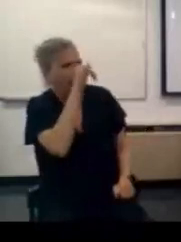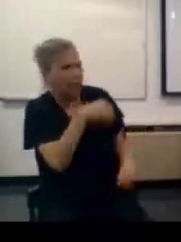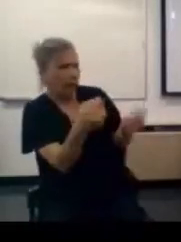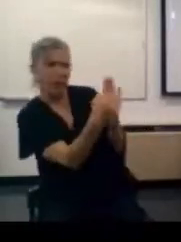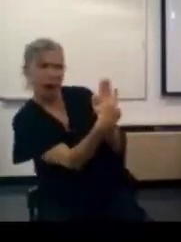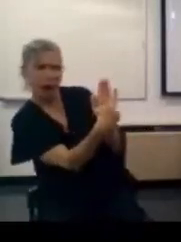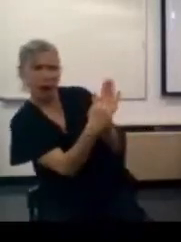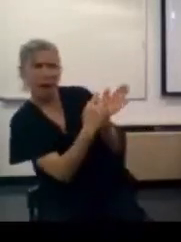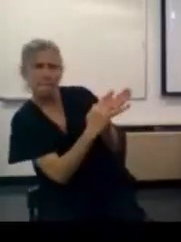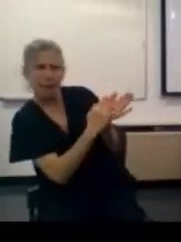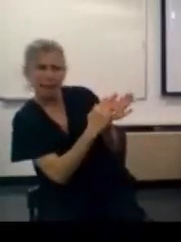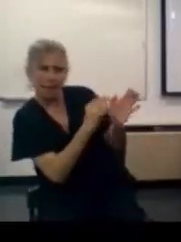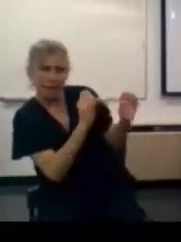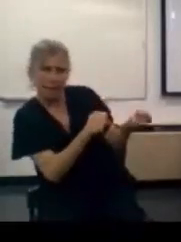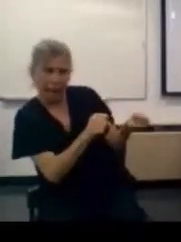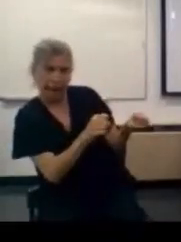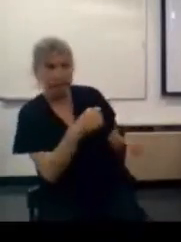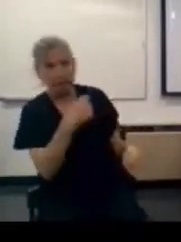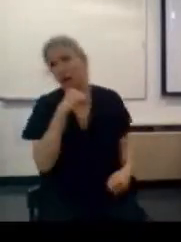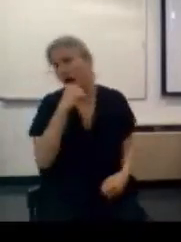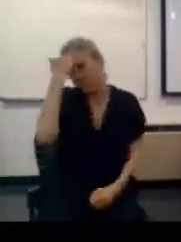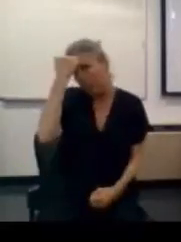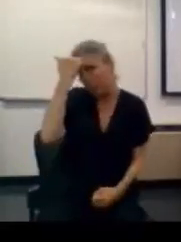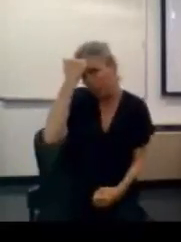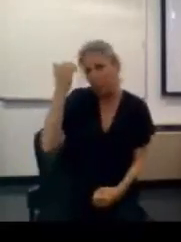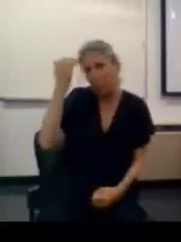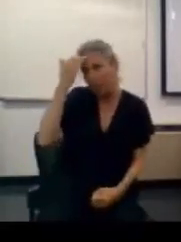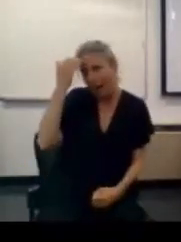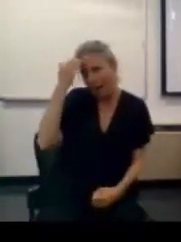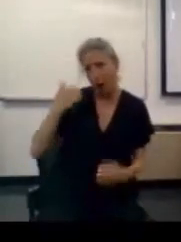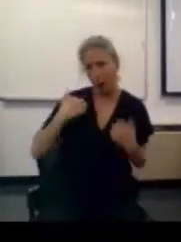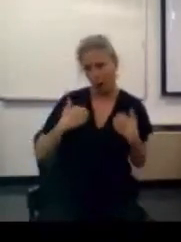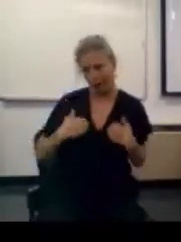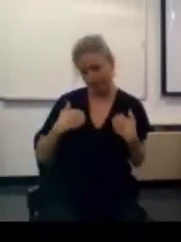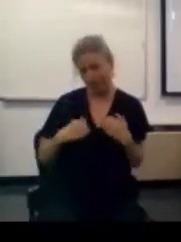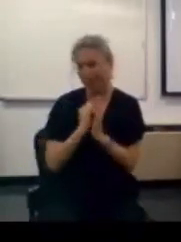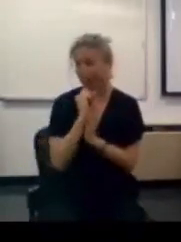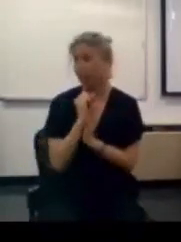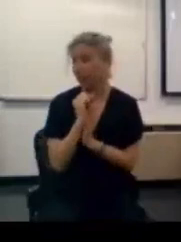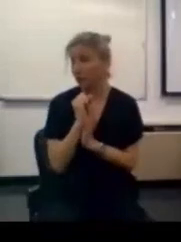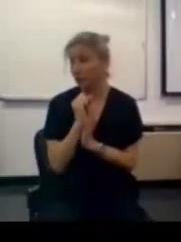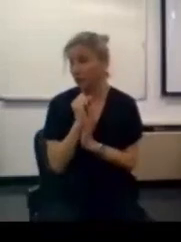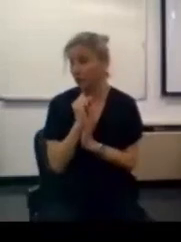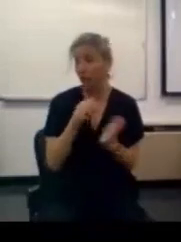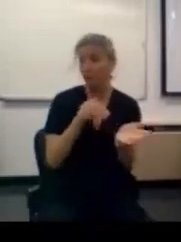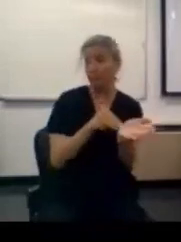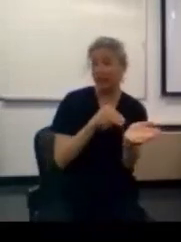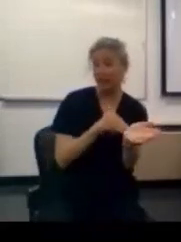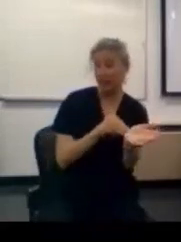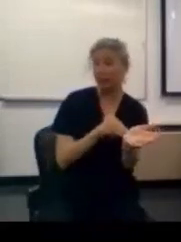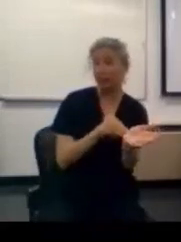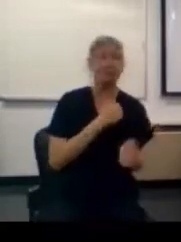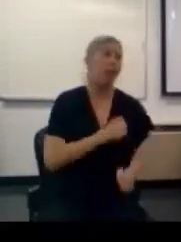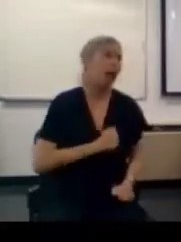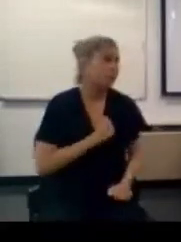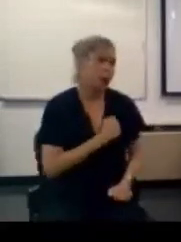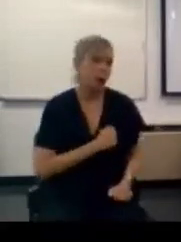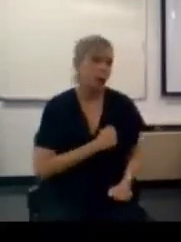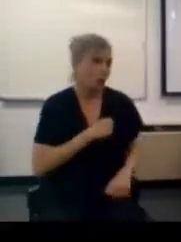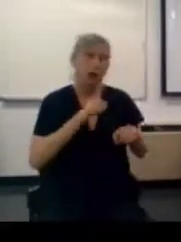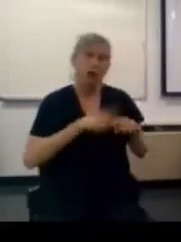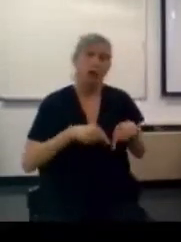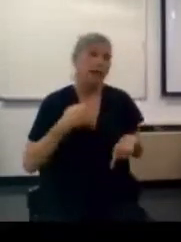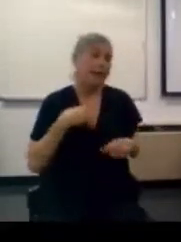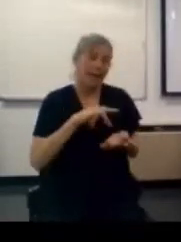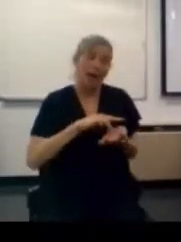my doctor and I say, oh my God, look at this. You know, I'm not stupid, I know the prognosis for what I have. And she says, oh, Carol,